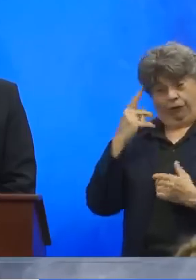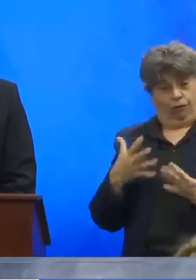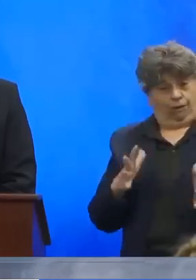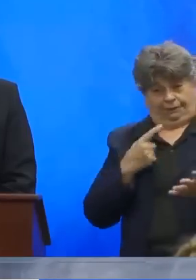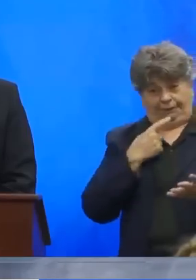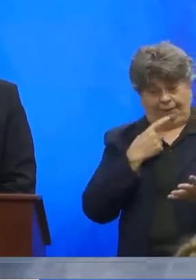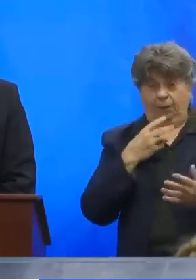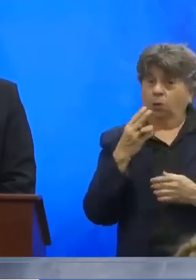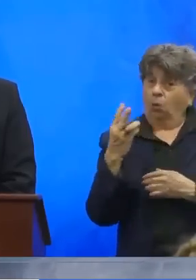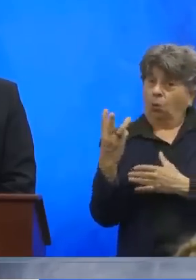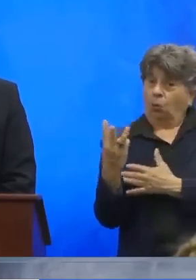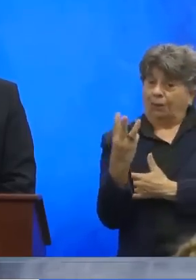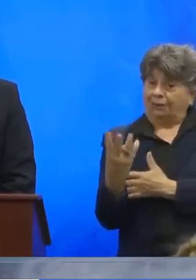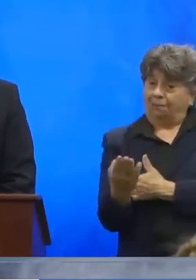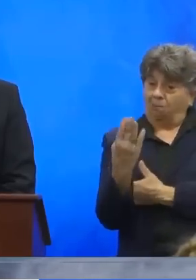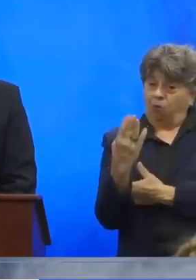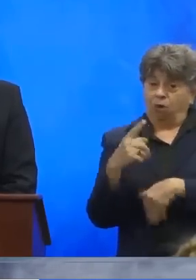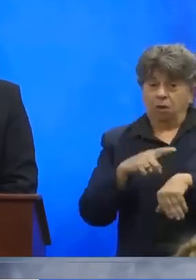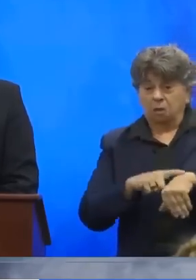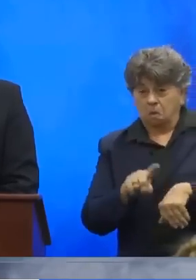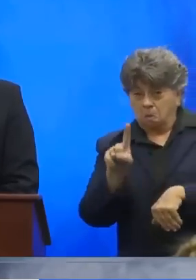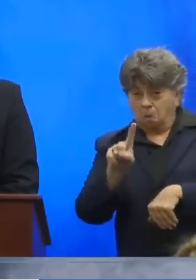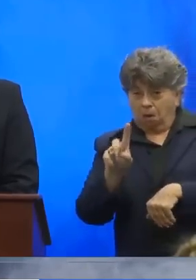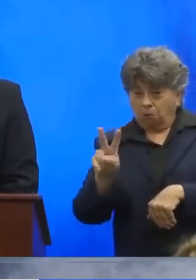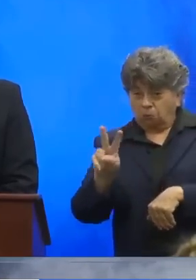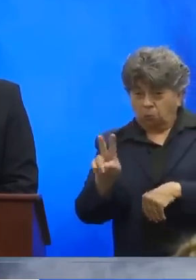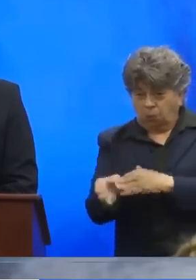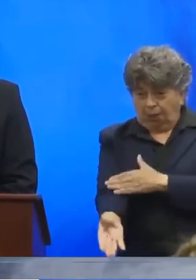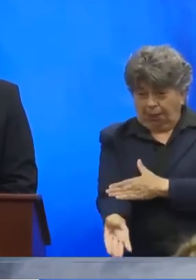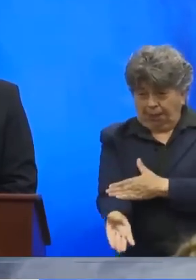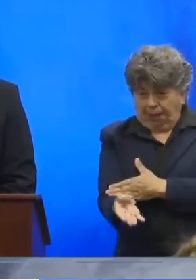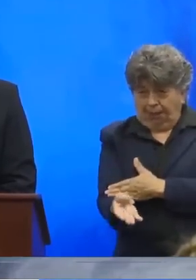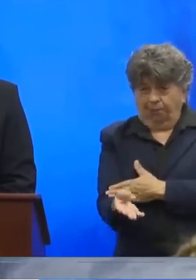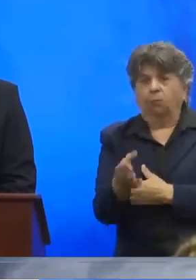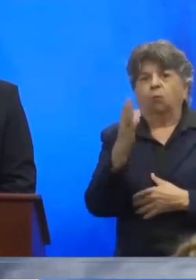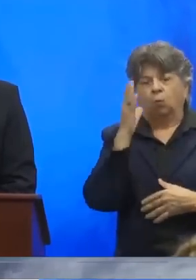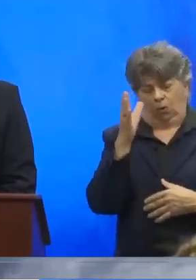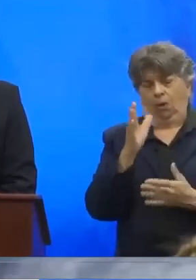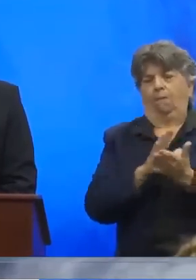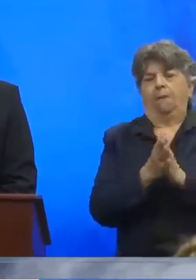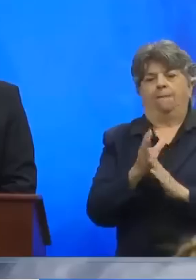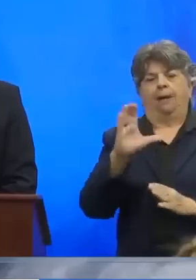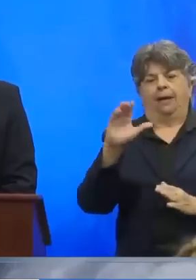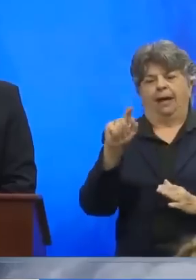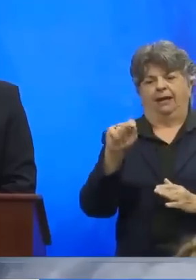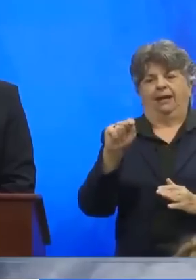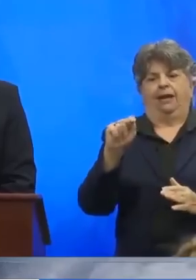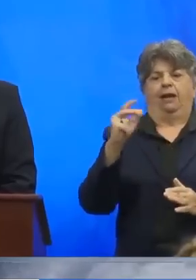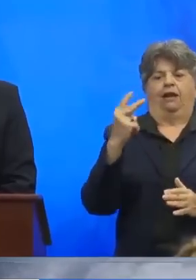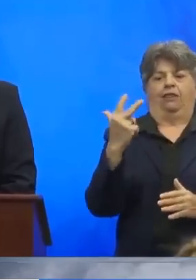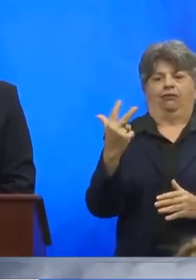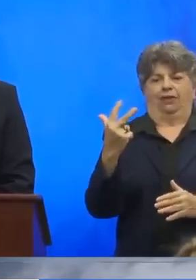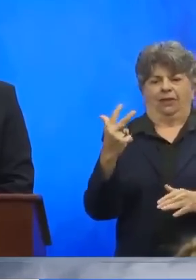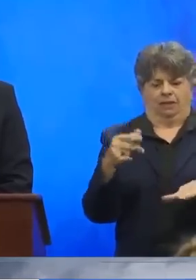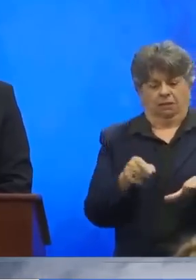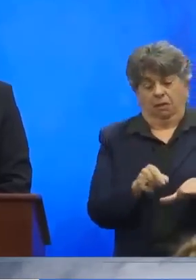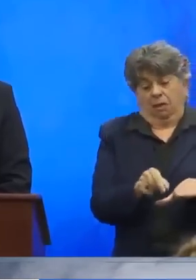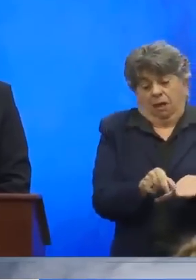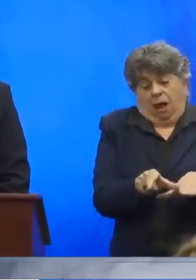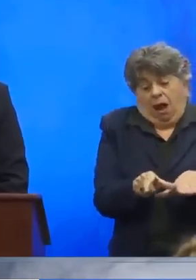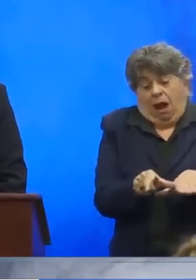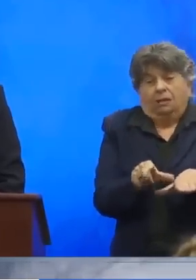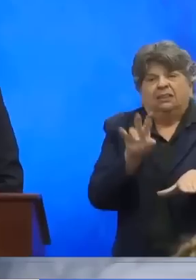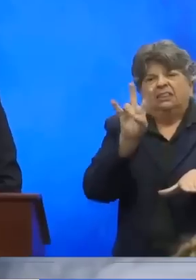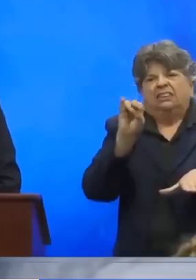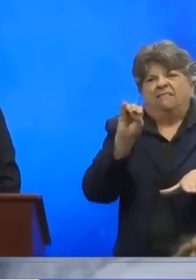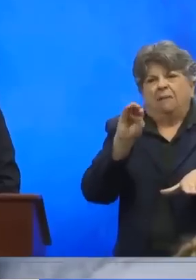a.m., 2 a.m. in the morning, you're going to have a Cat 3 hurricane sitting about 70 miles off the coast of Pinellas County. That is going to cause storm surge. That